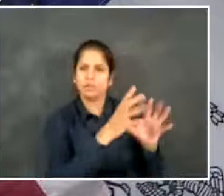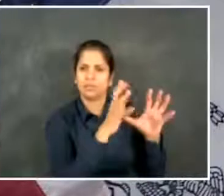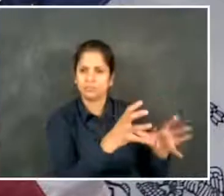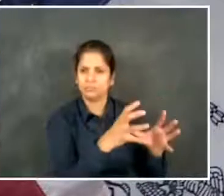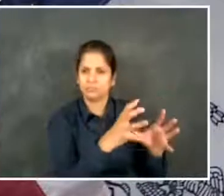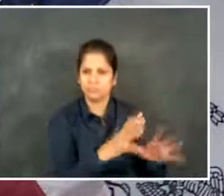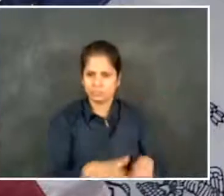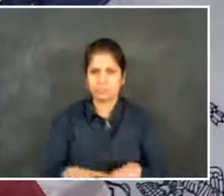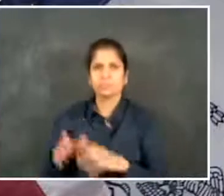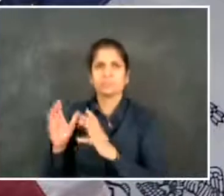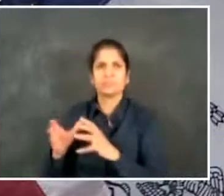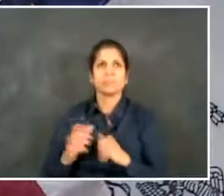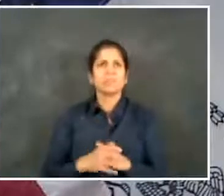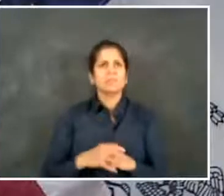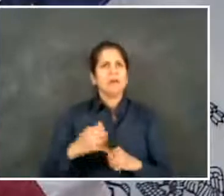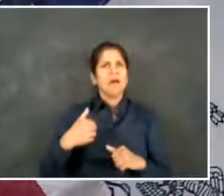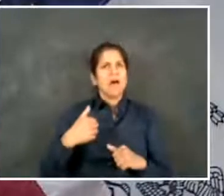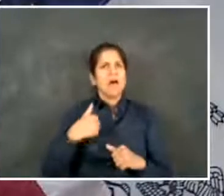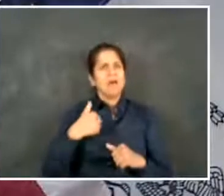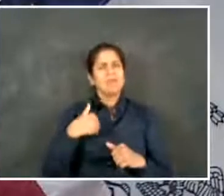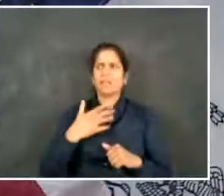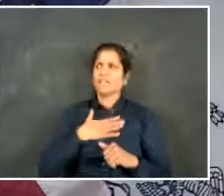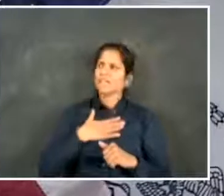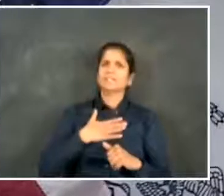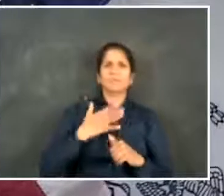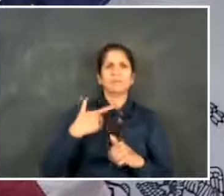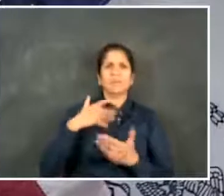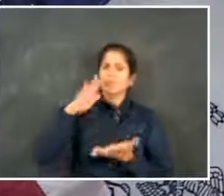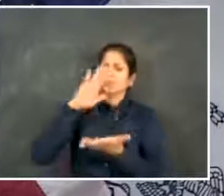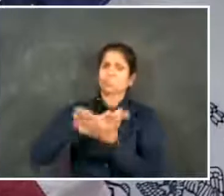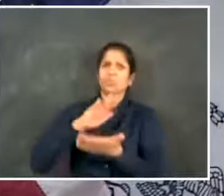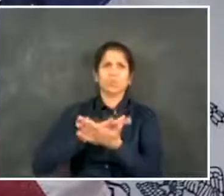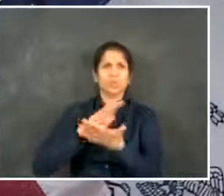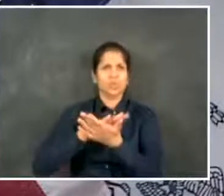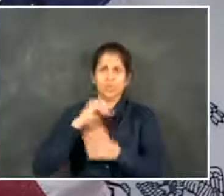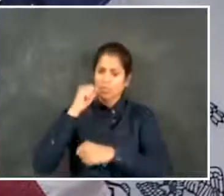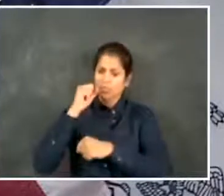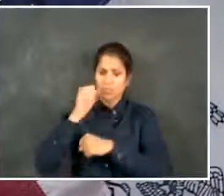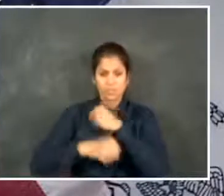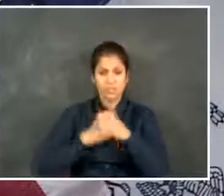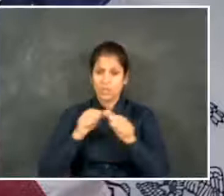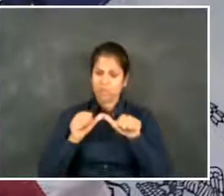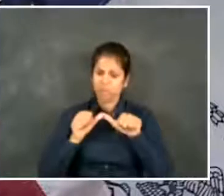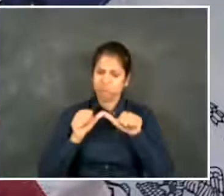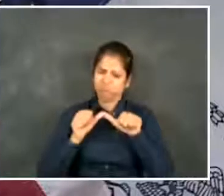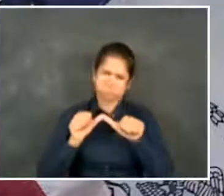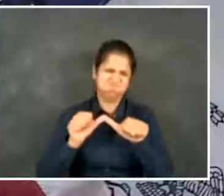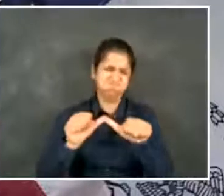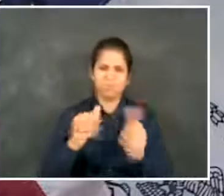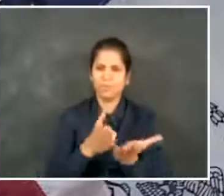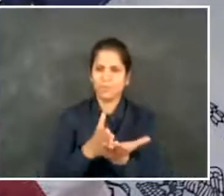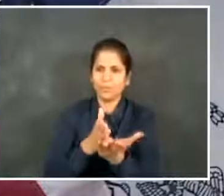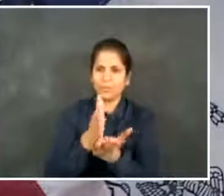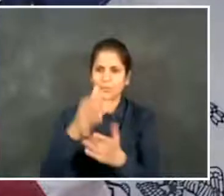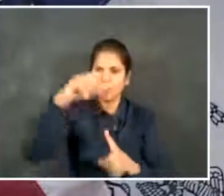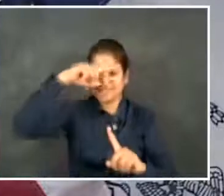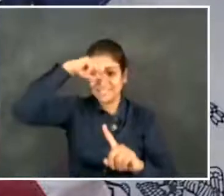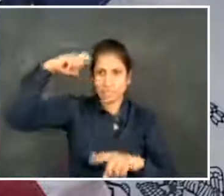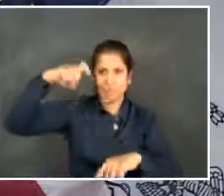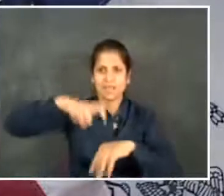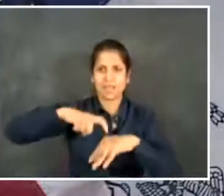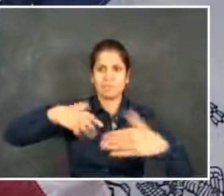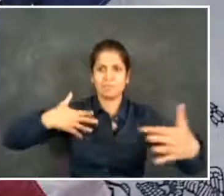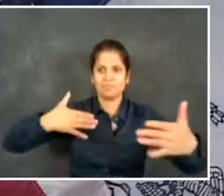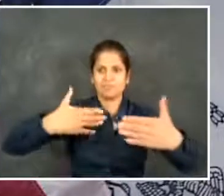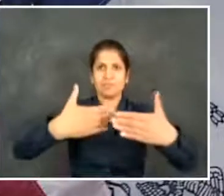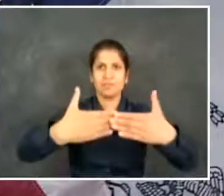had in the history of New York City. And we're going to keep building that. As I said, the chancellor and his team have contingency plans for how much we're going to crank that up